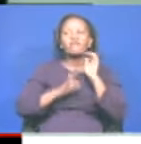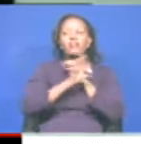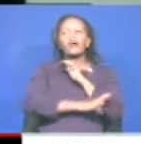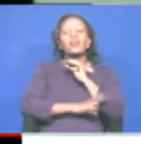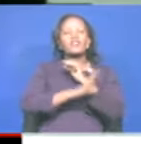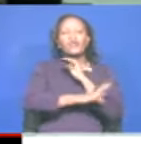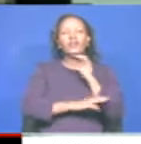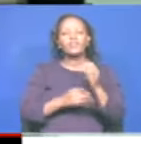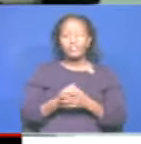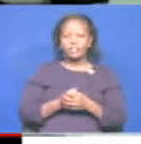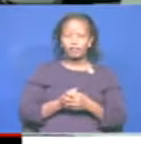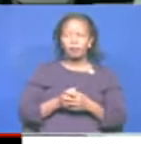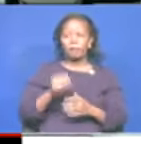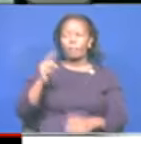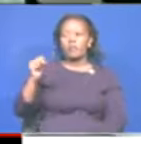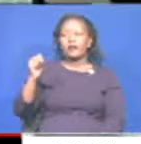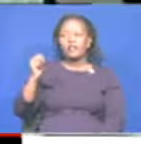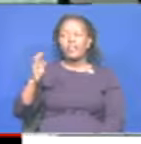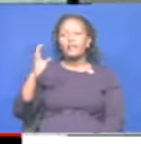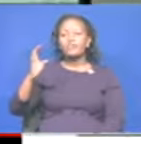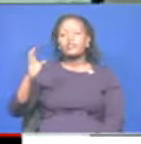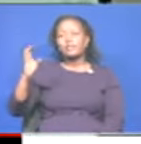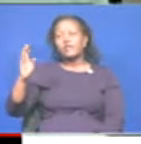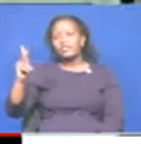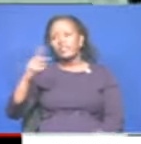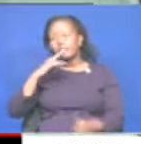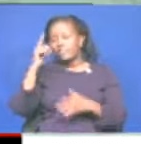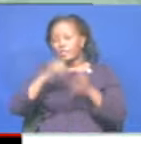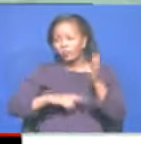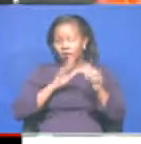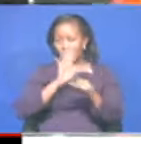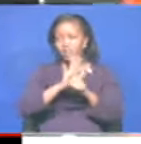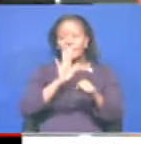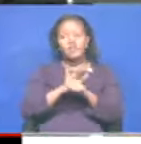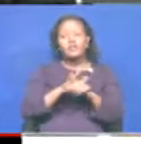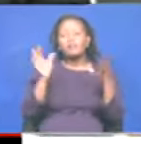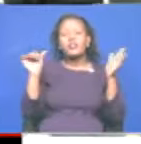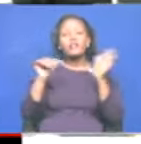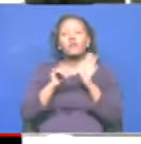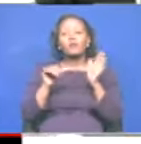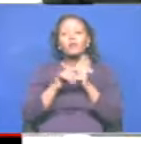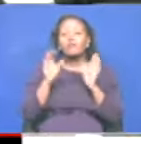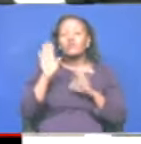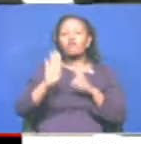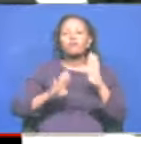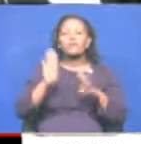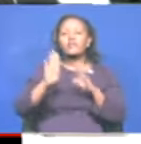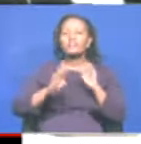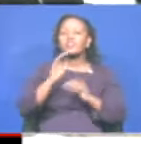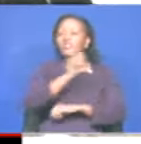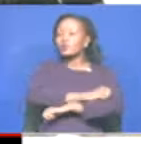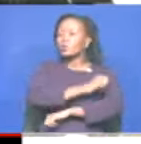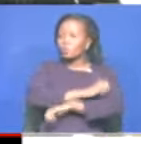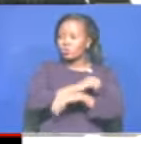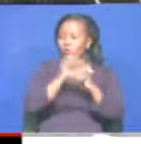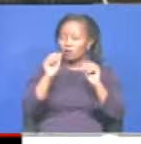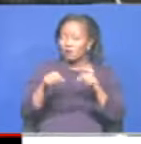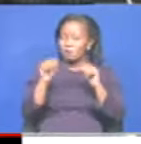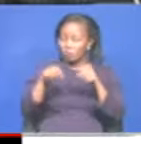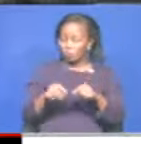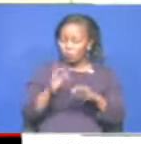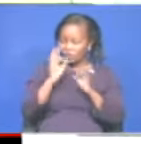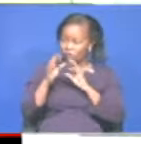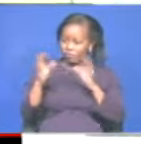of Churches of Kenya said that cases of indiscipline in schools can be contained if every institution employs a chaplain.